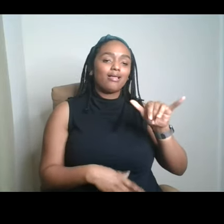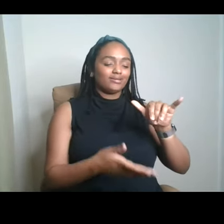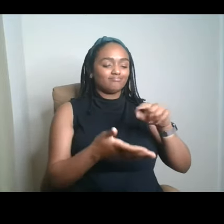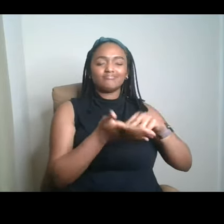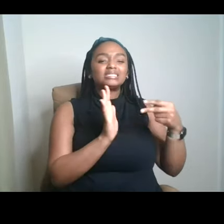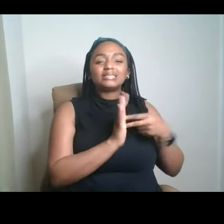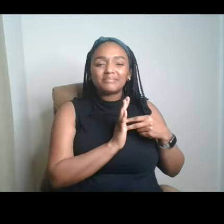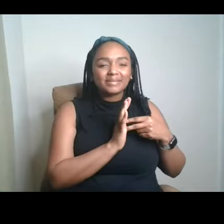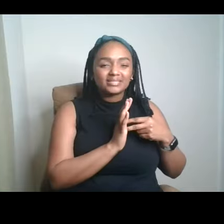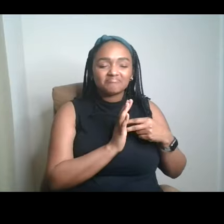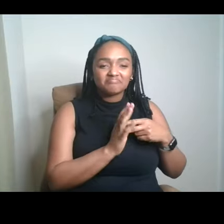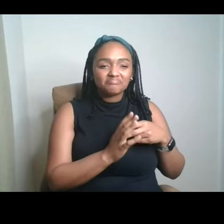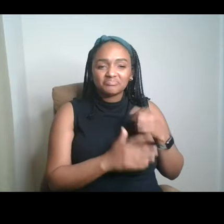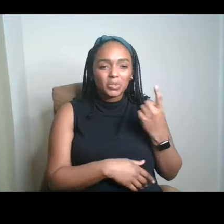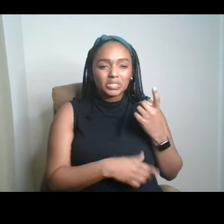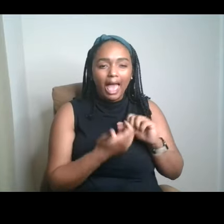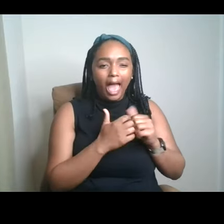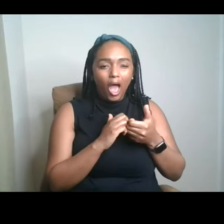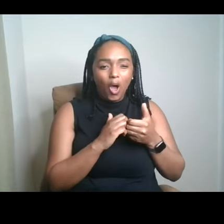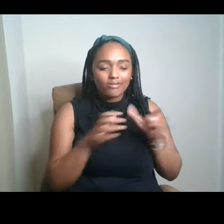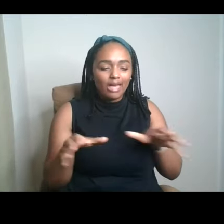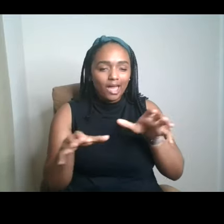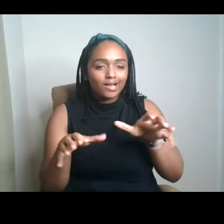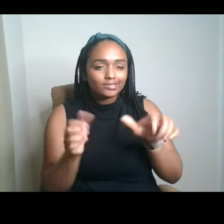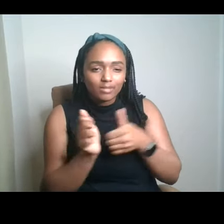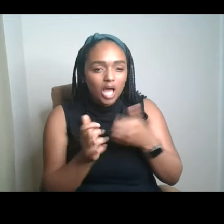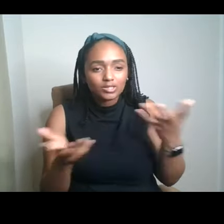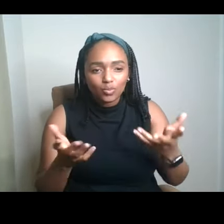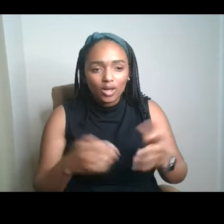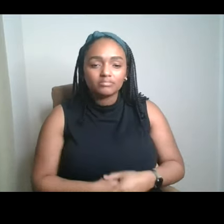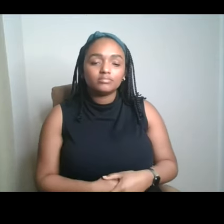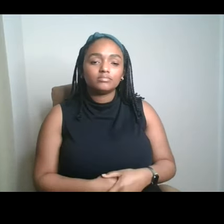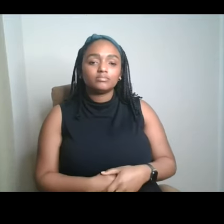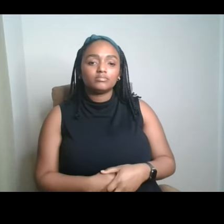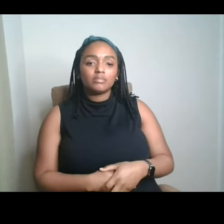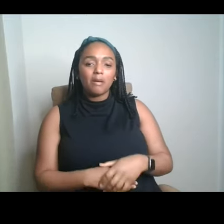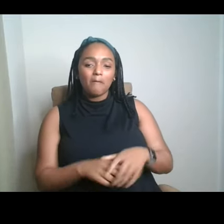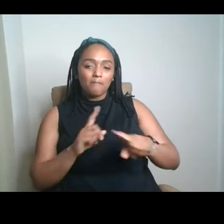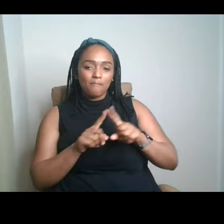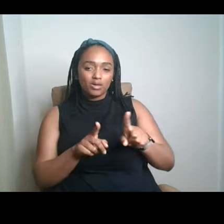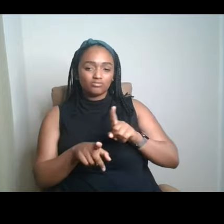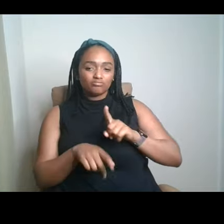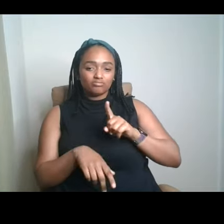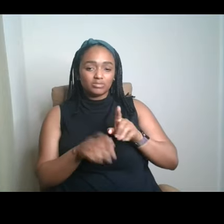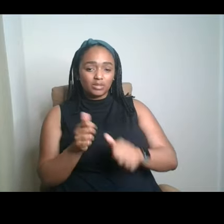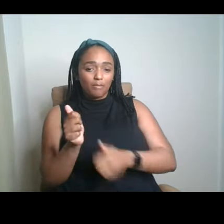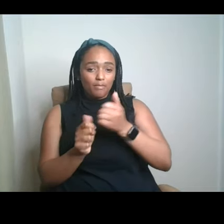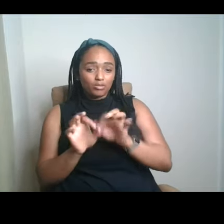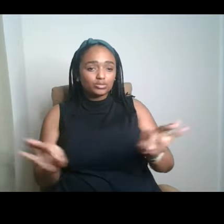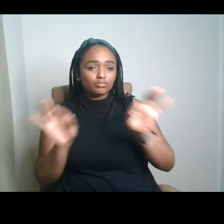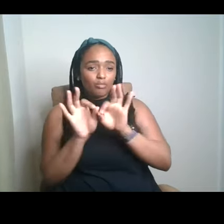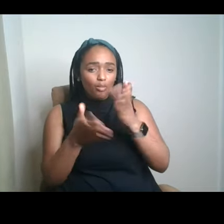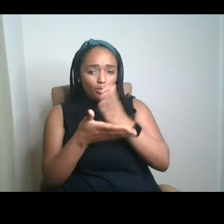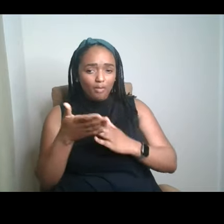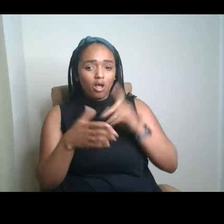And honestly, I think the root of allyship is really just having empathy. You have to empathize with the